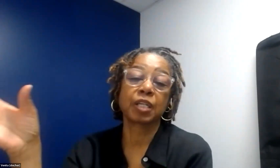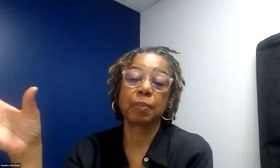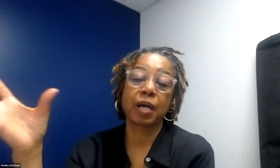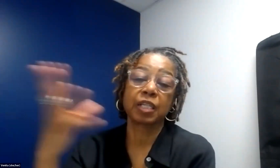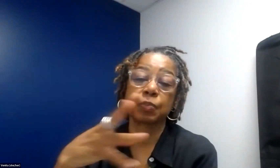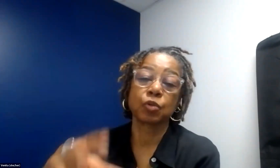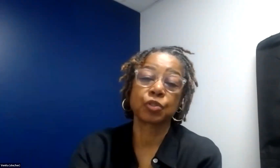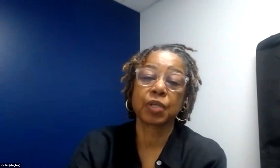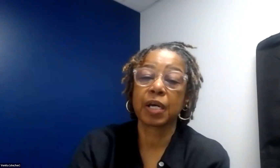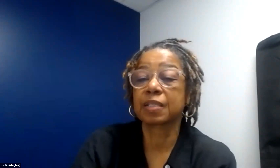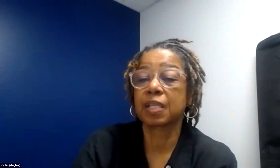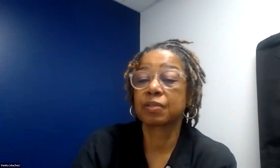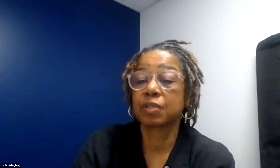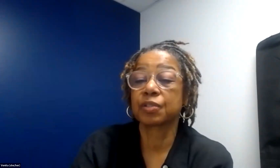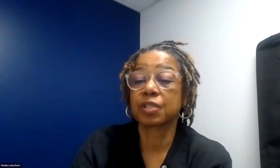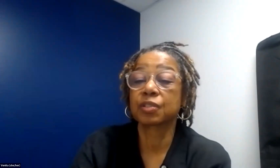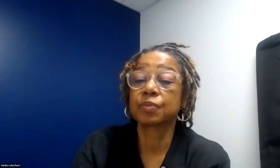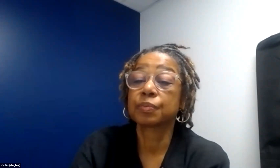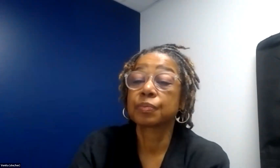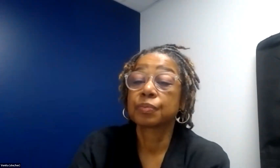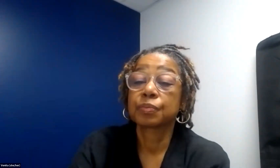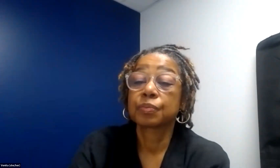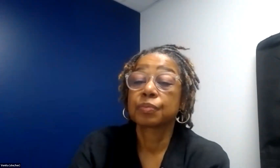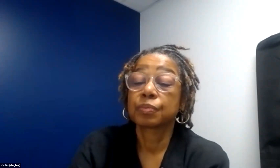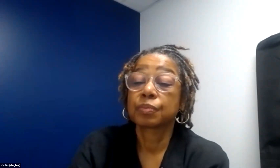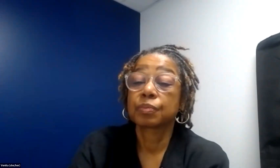and monkeypox exposure? I guess that the intersection.